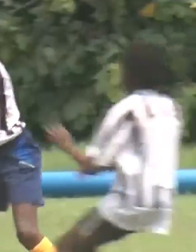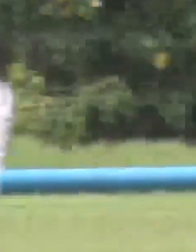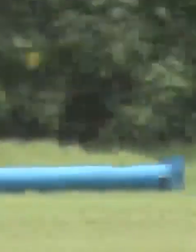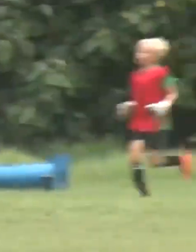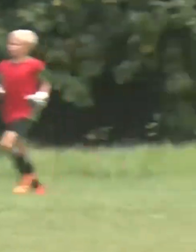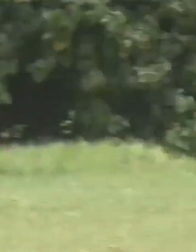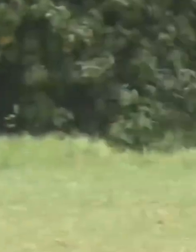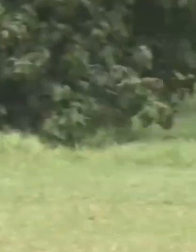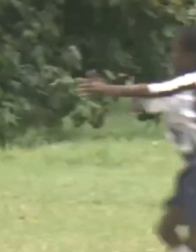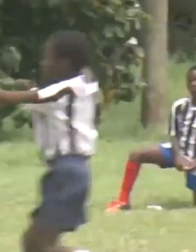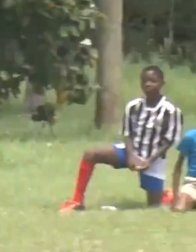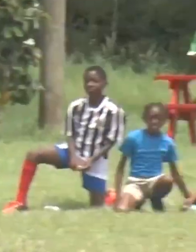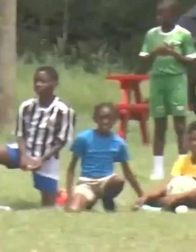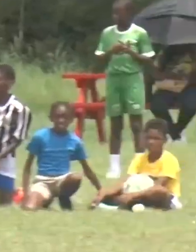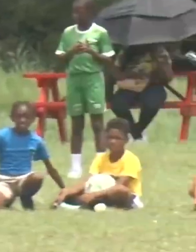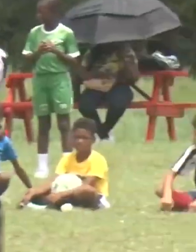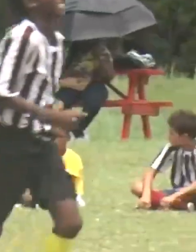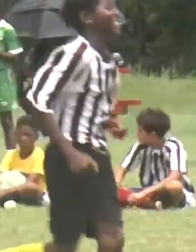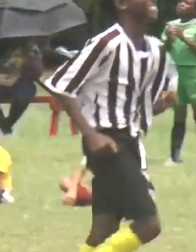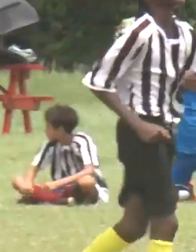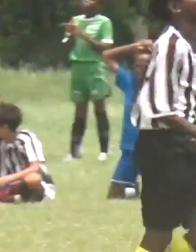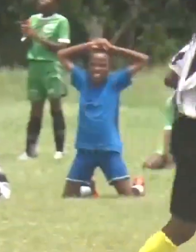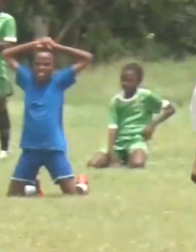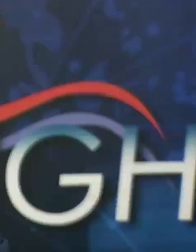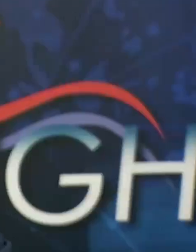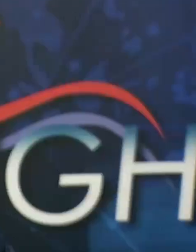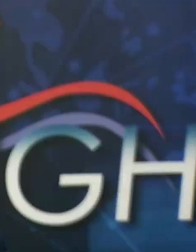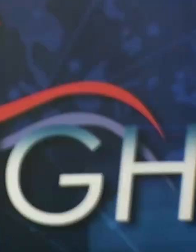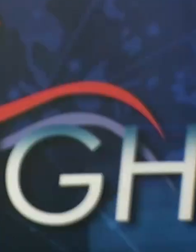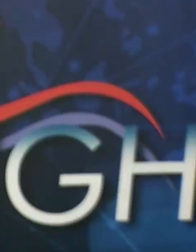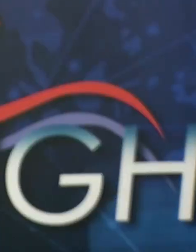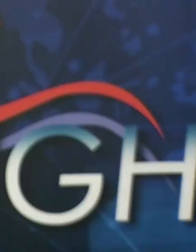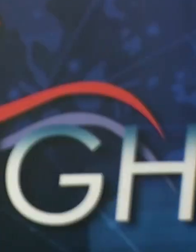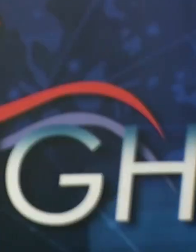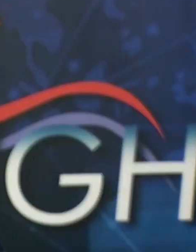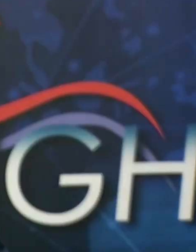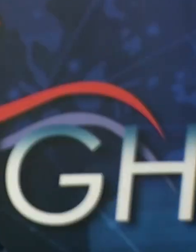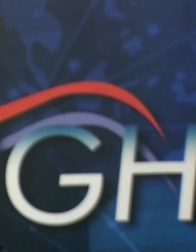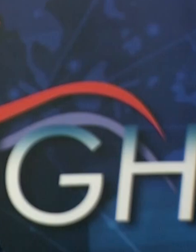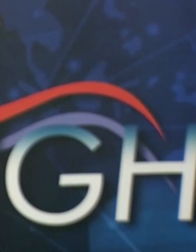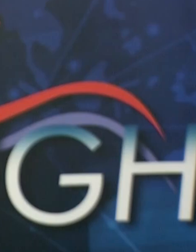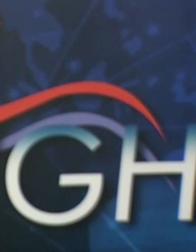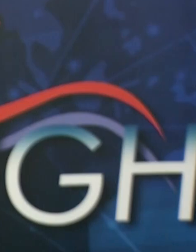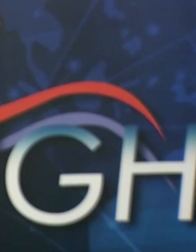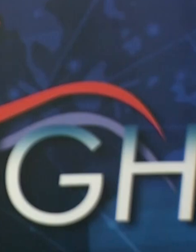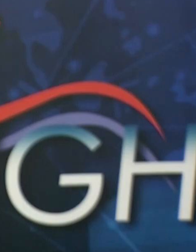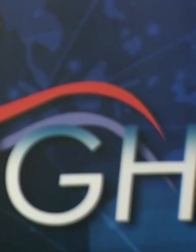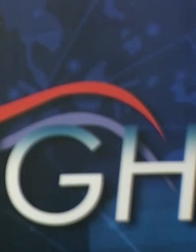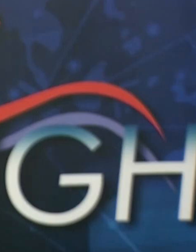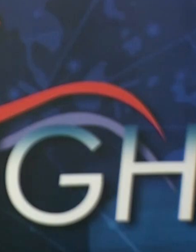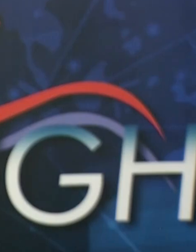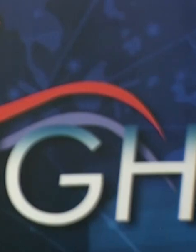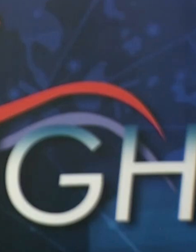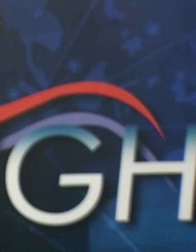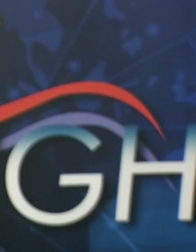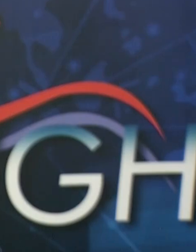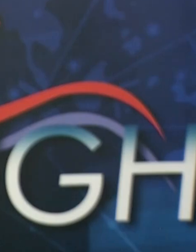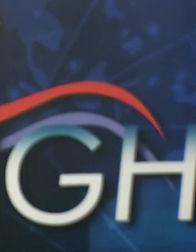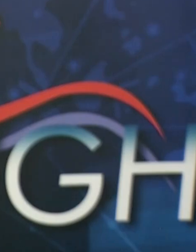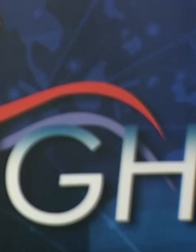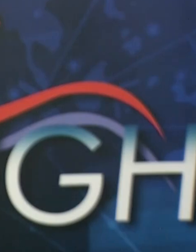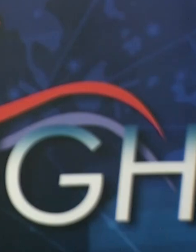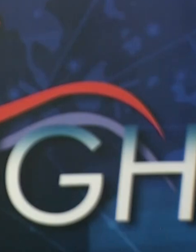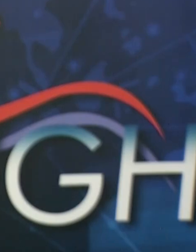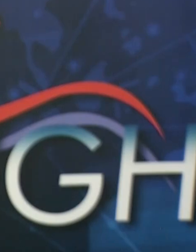Winifred's. Anne-Marie Burke, CBC Sports. Queen's College defeated Providence by a 29-point